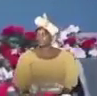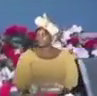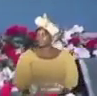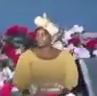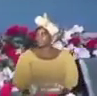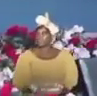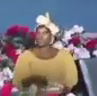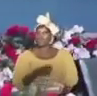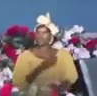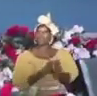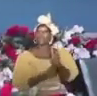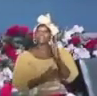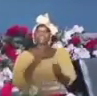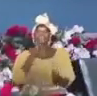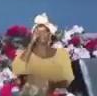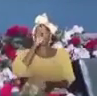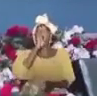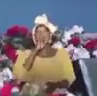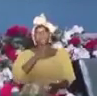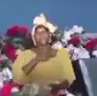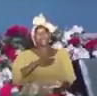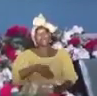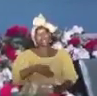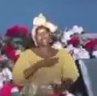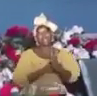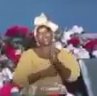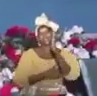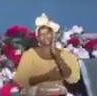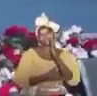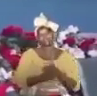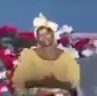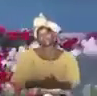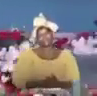Oh God, you are my God,